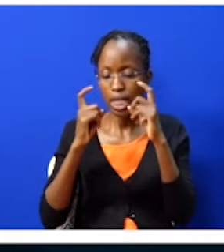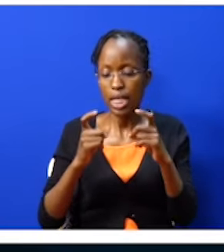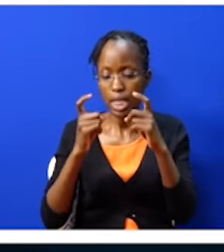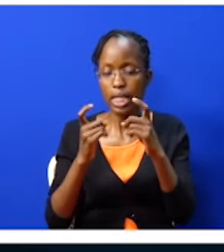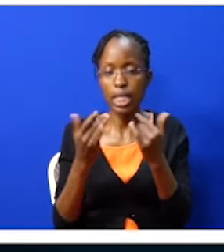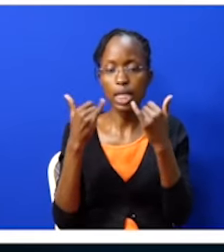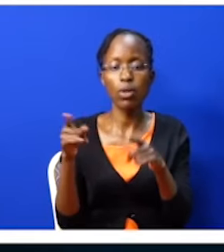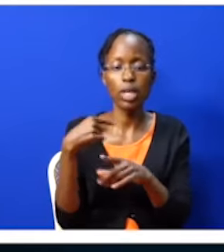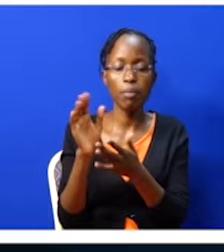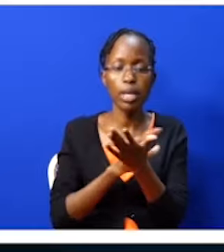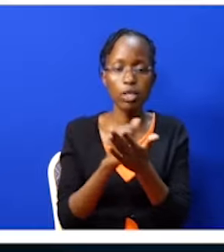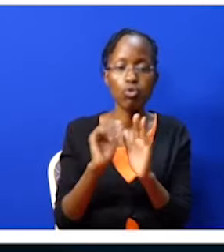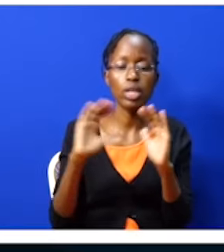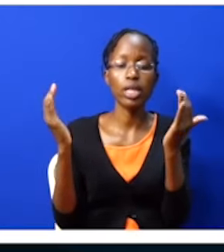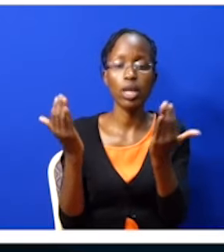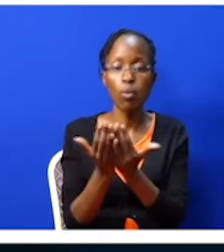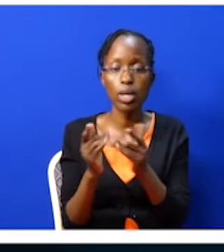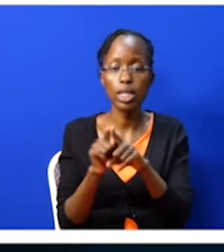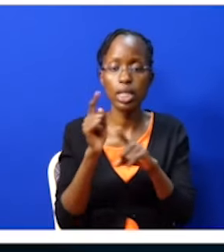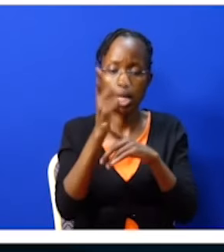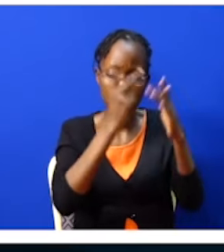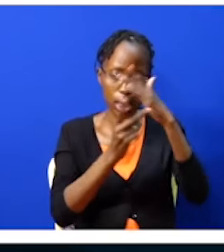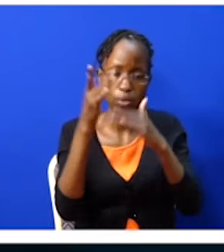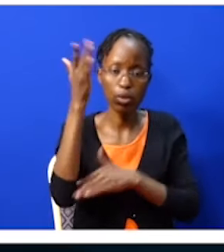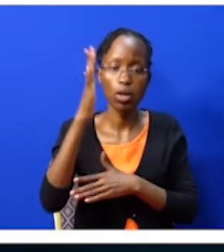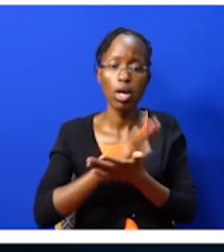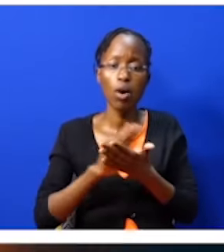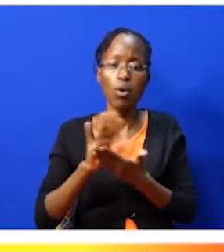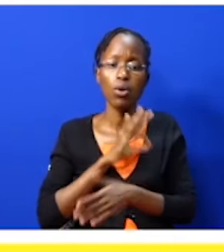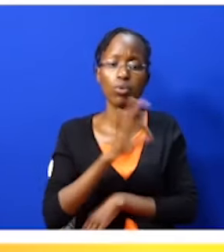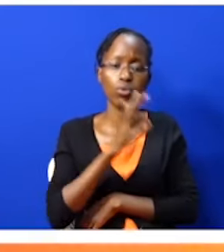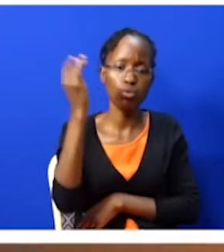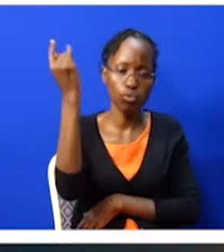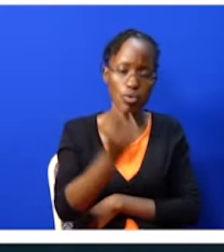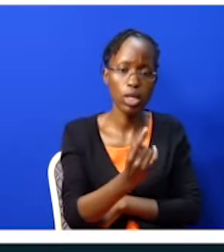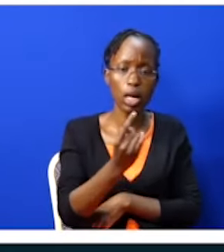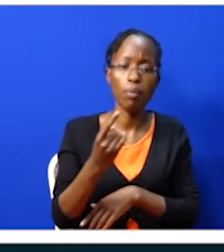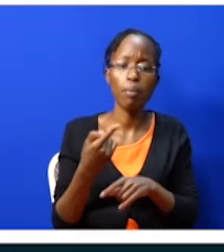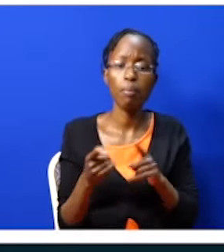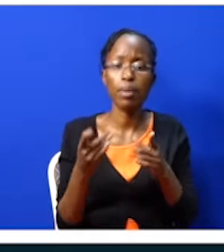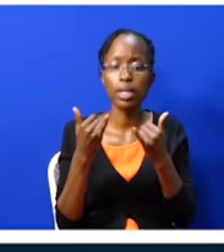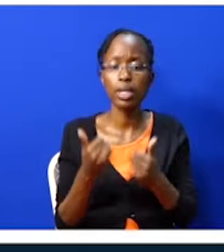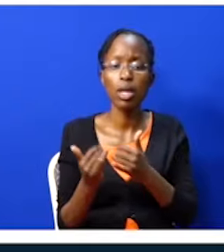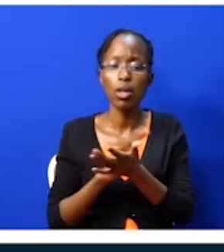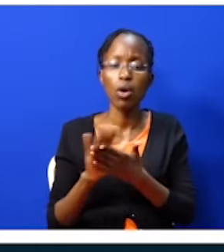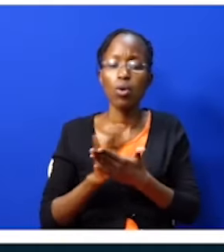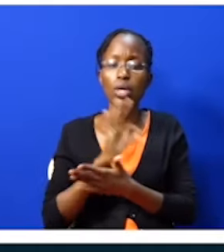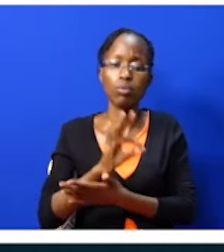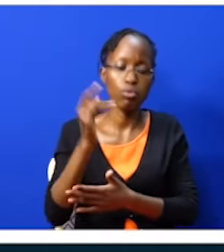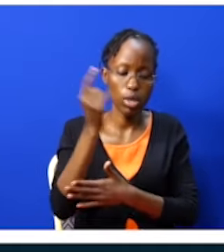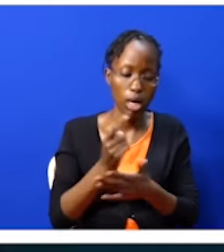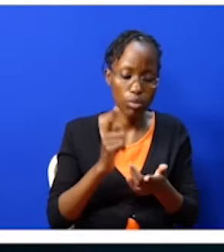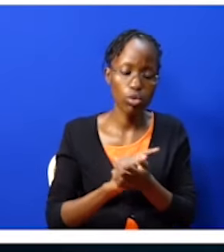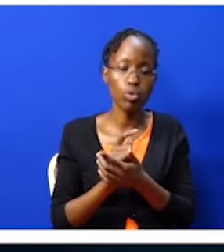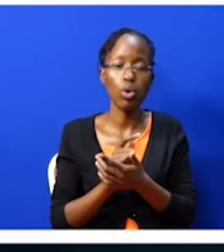new type of disorder. Yes, and the prophet said the Spirit would come, just like in Genesis 1, but now to transform the human heart,